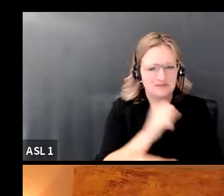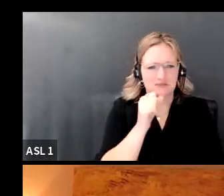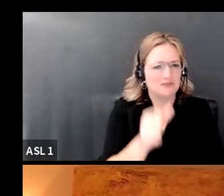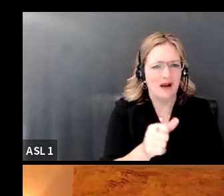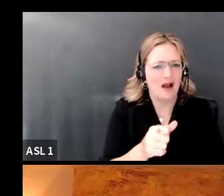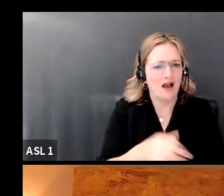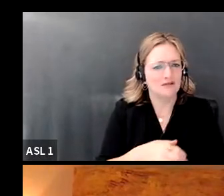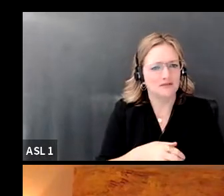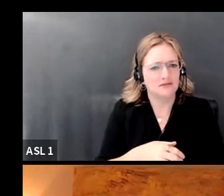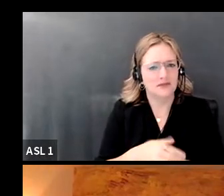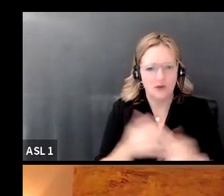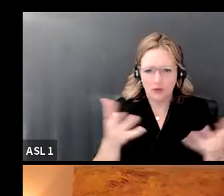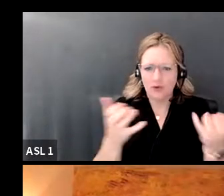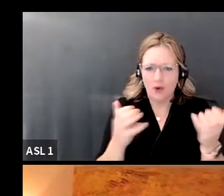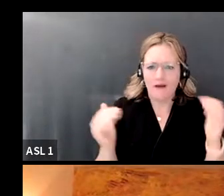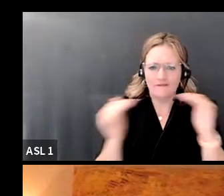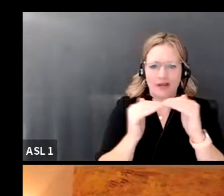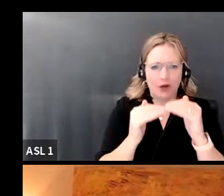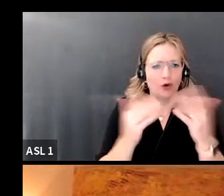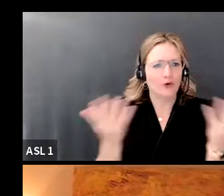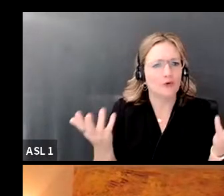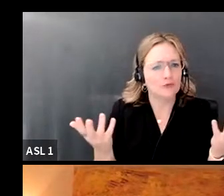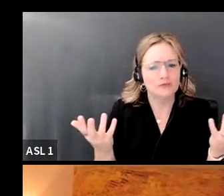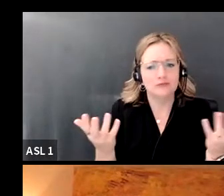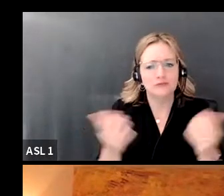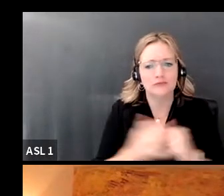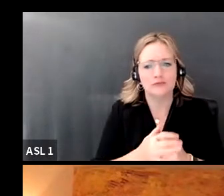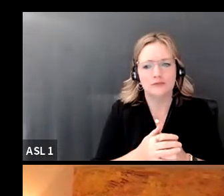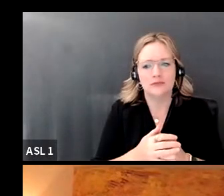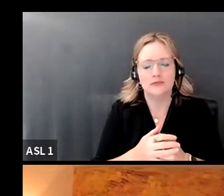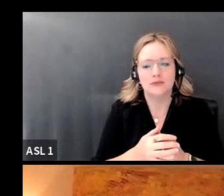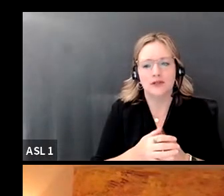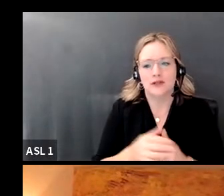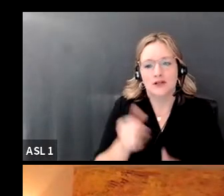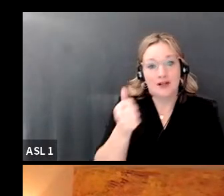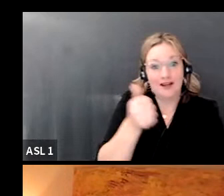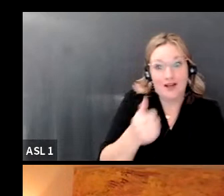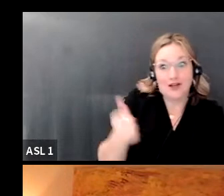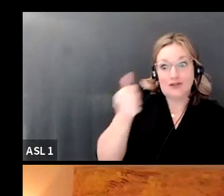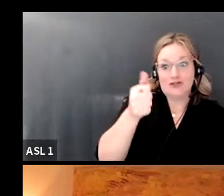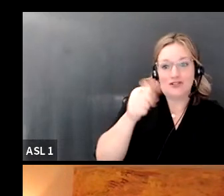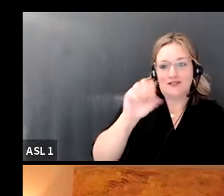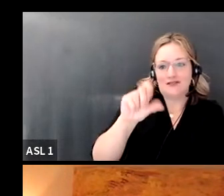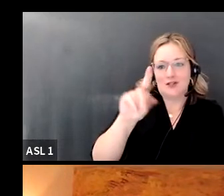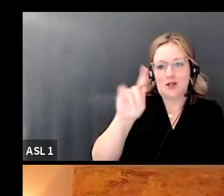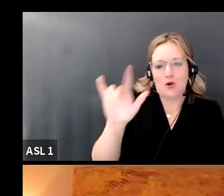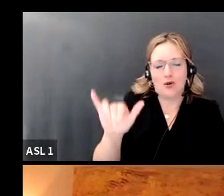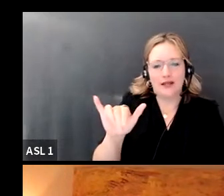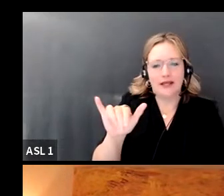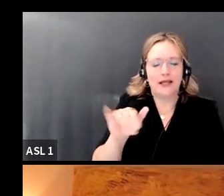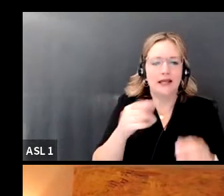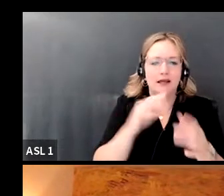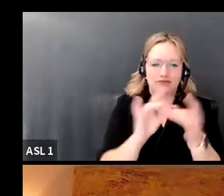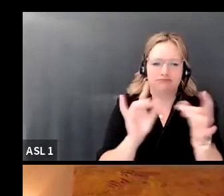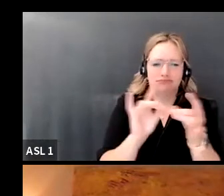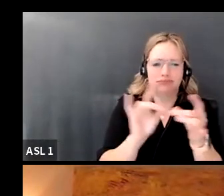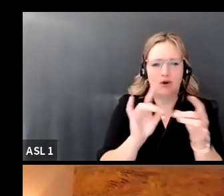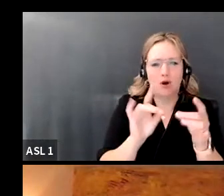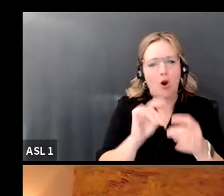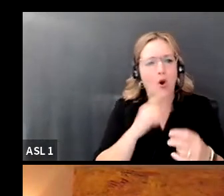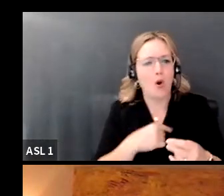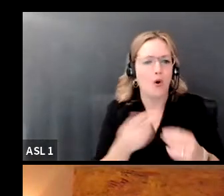treated uh just so um and she slowly uh uses the term rebranding uh increased